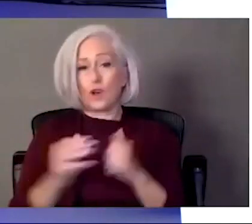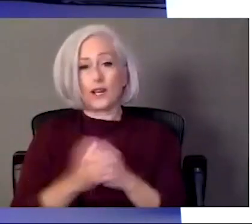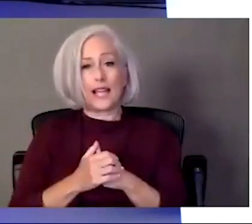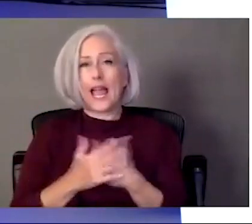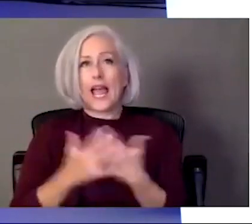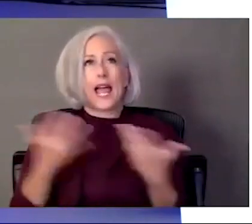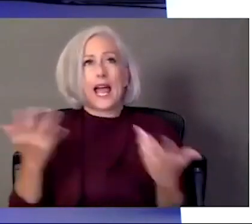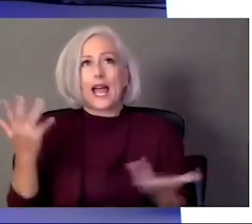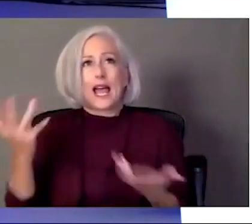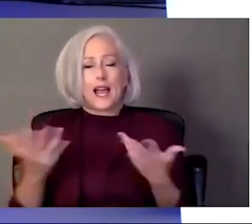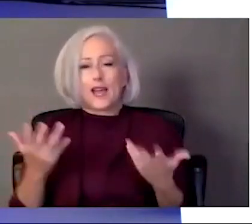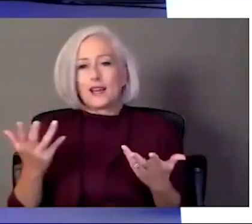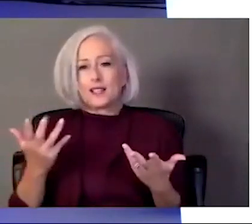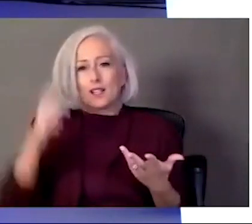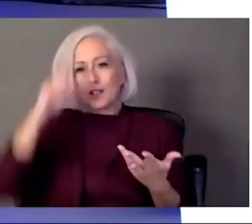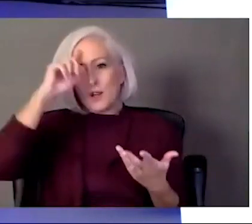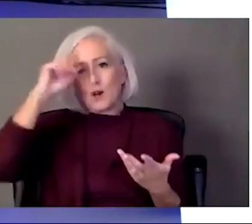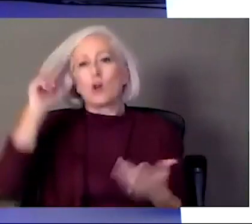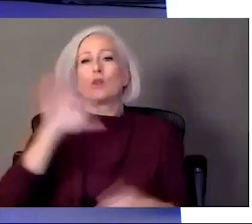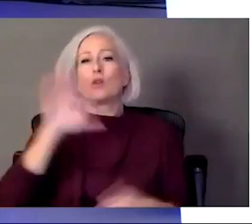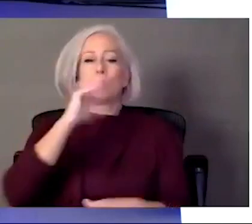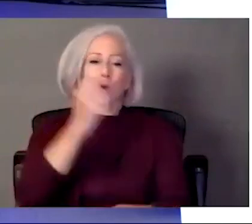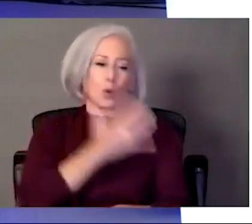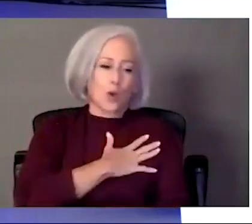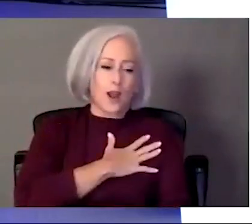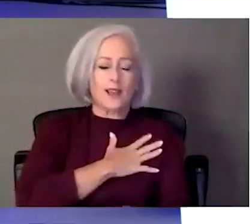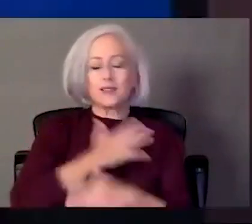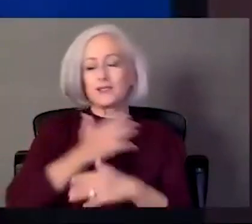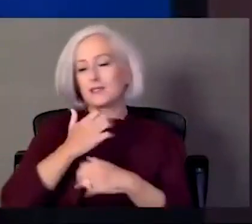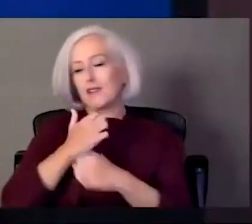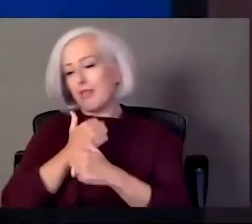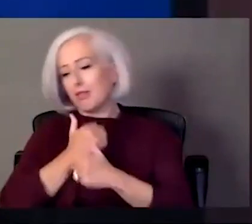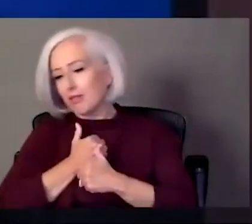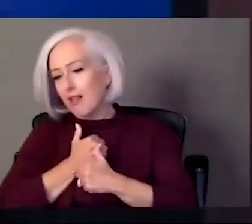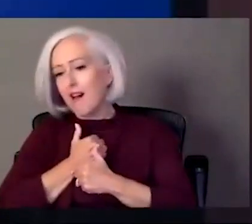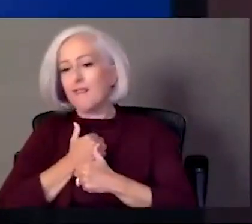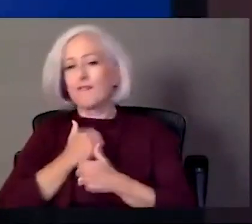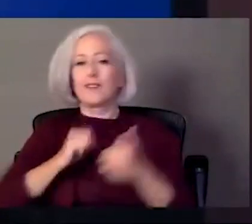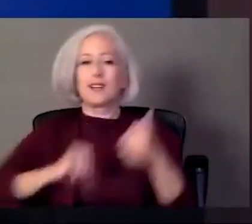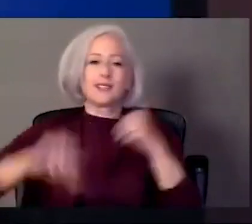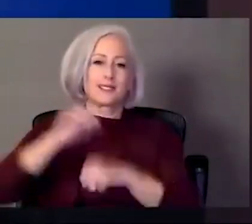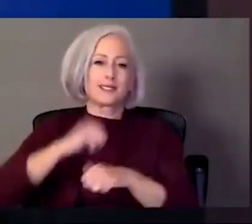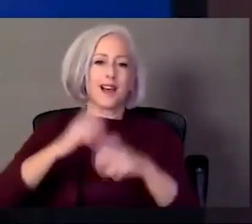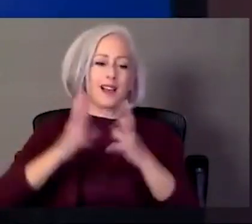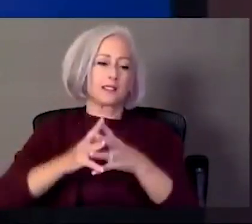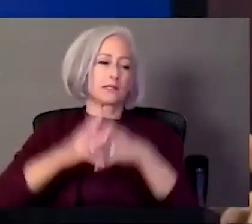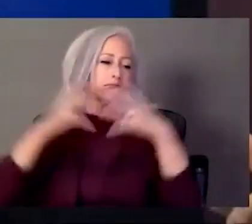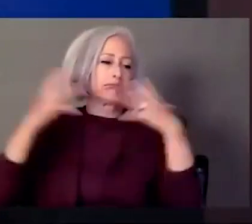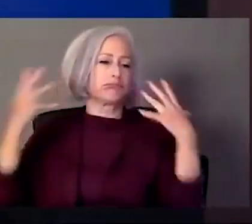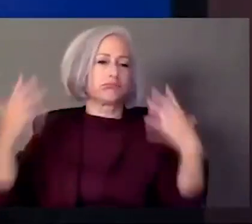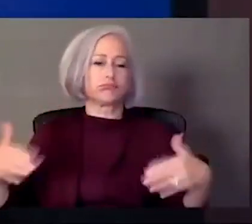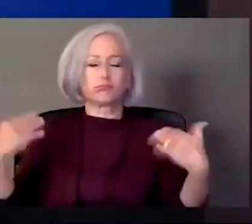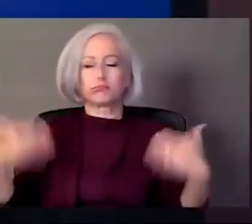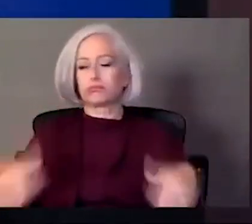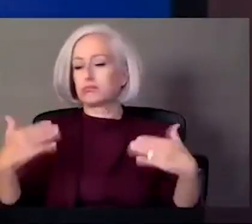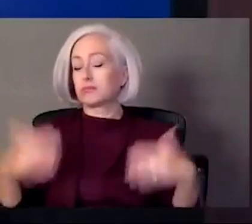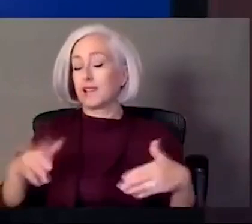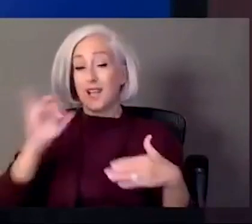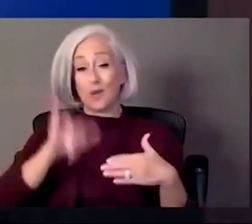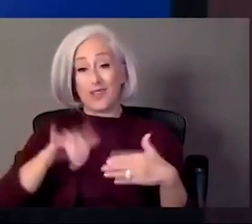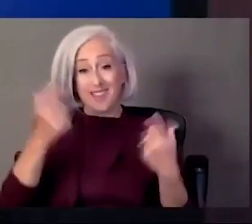Grace abounds, love abounds, science abounds, and when that happens, life can abound.